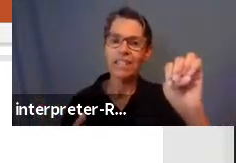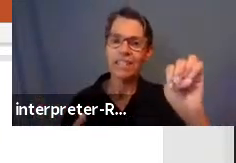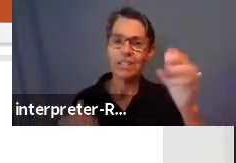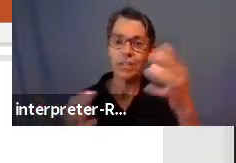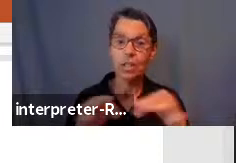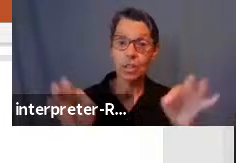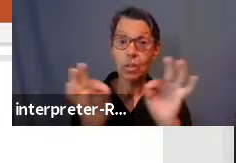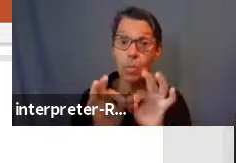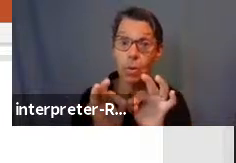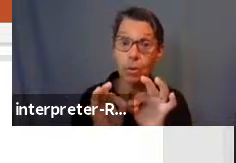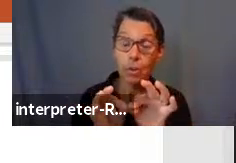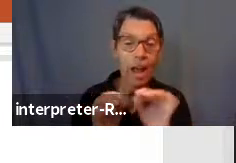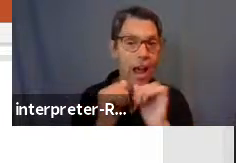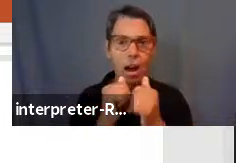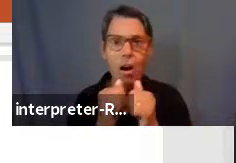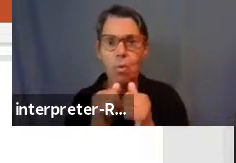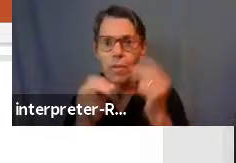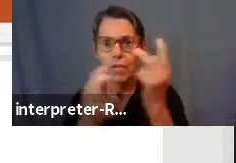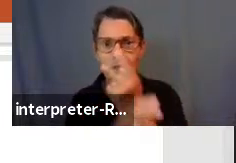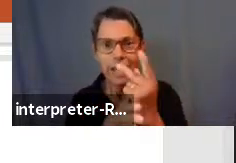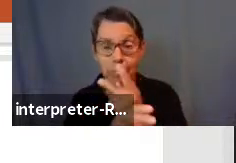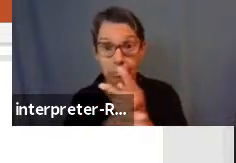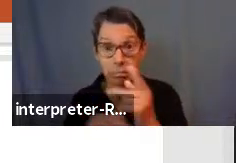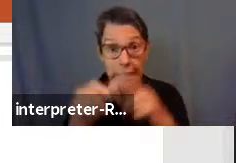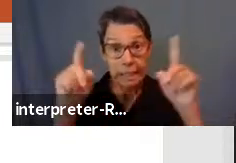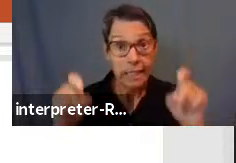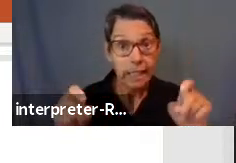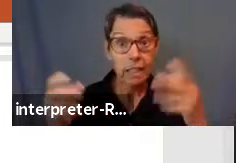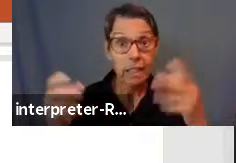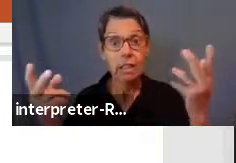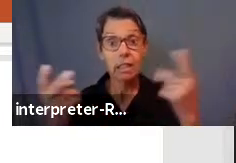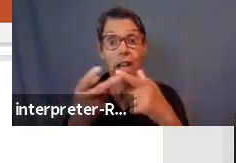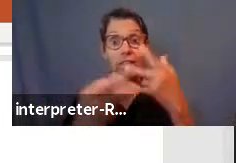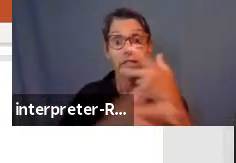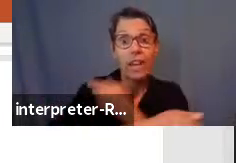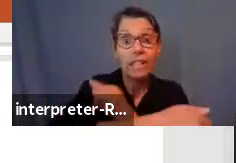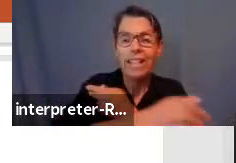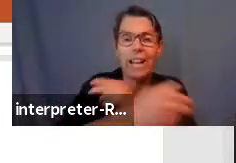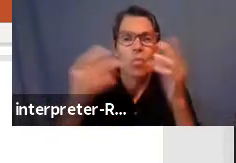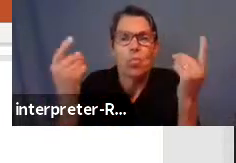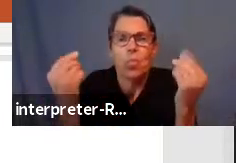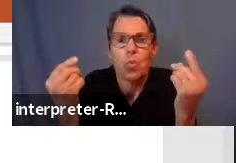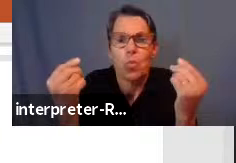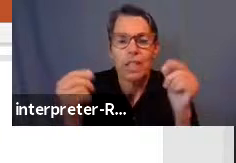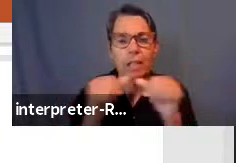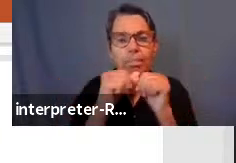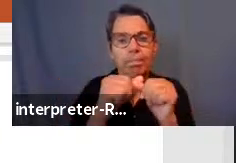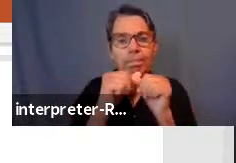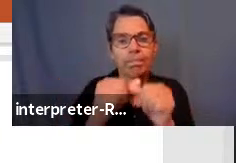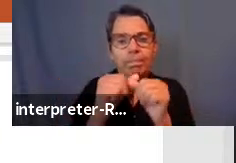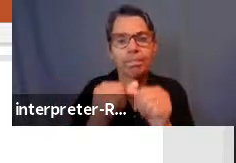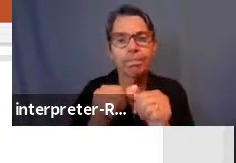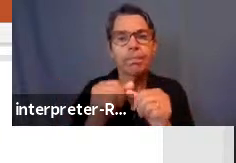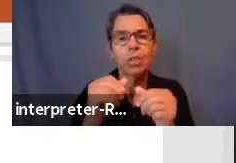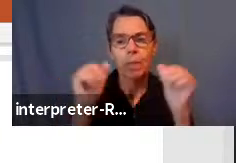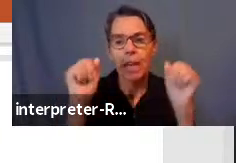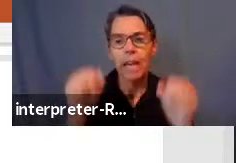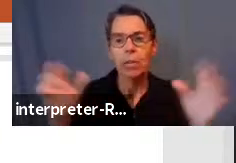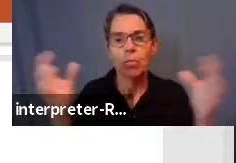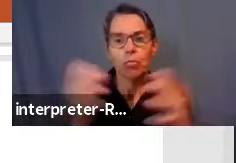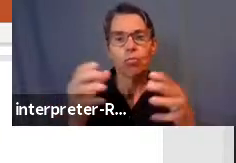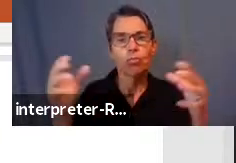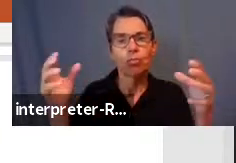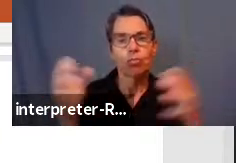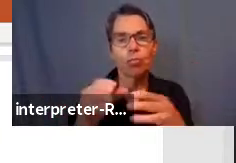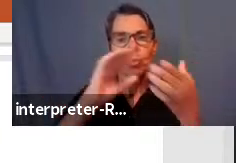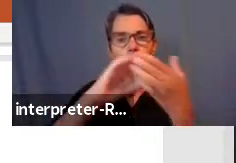whether it's through testing or vaccinations or whatever we need to do, that we need to sustain this process as we go forward, to get our communities back to